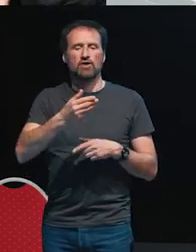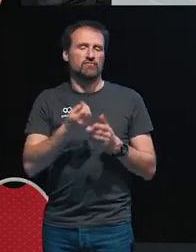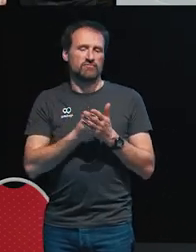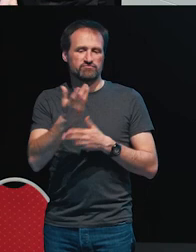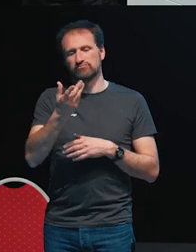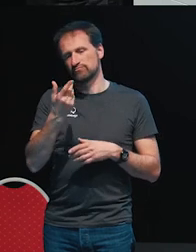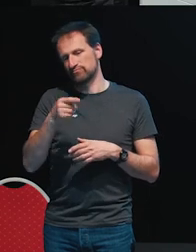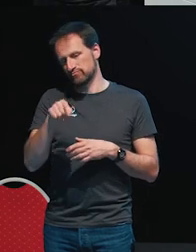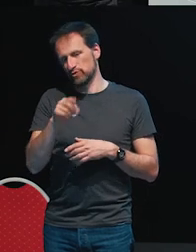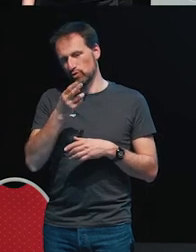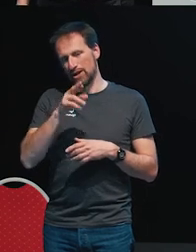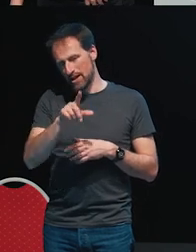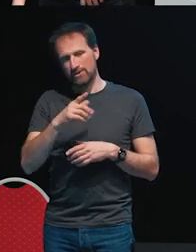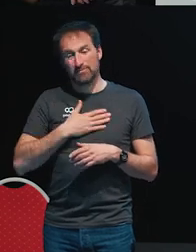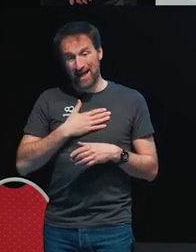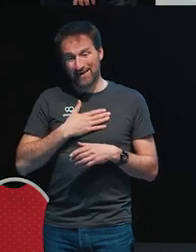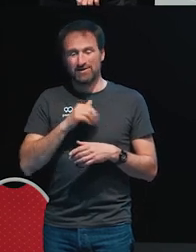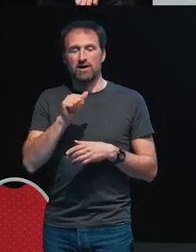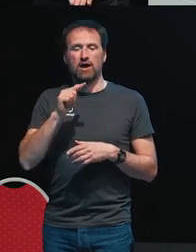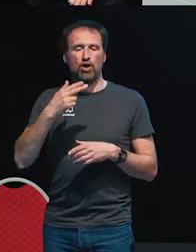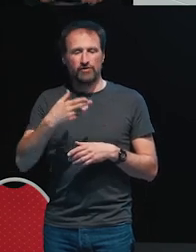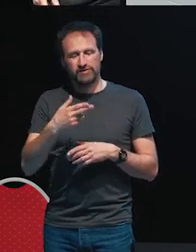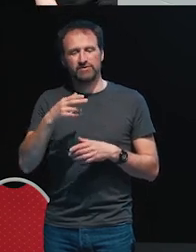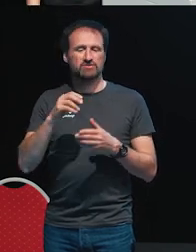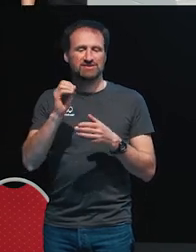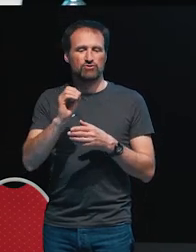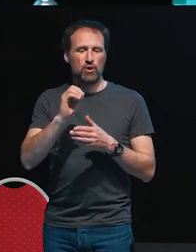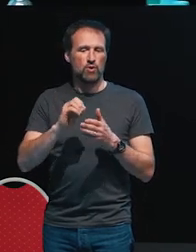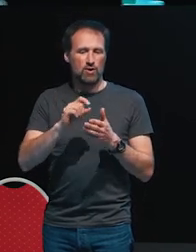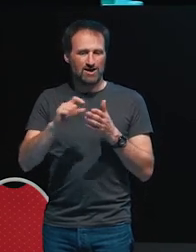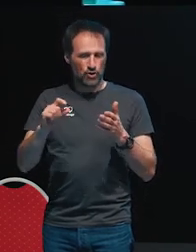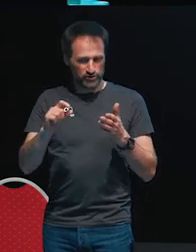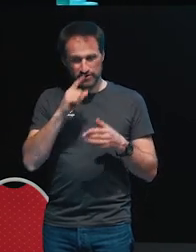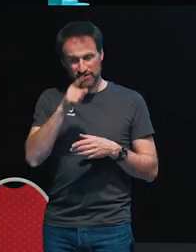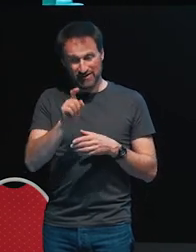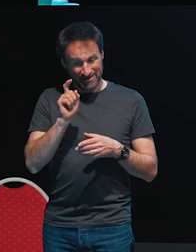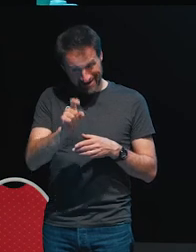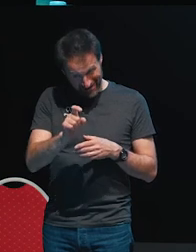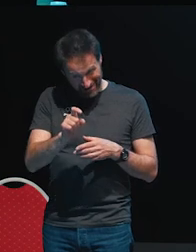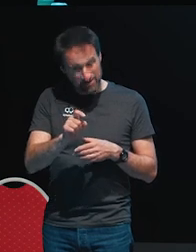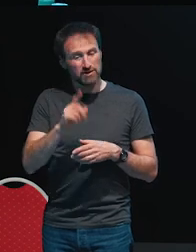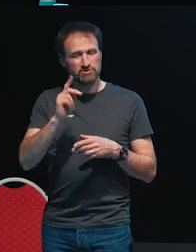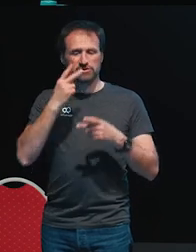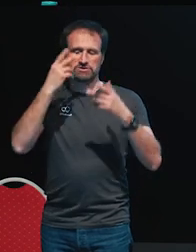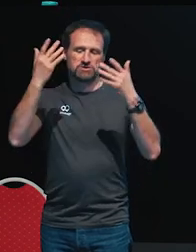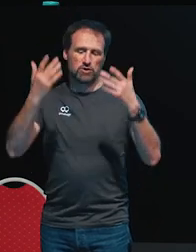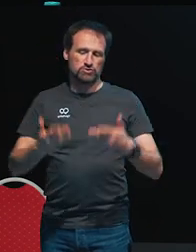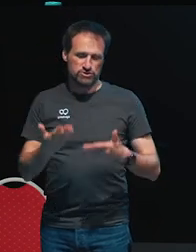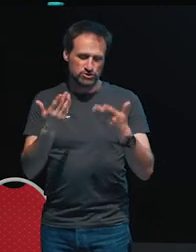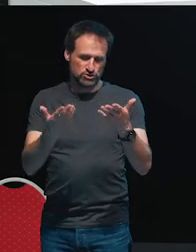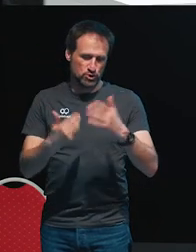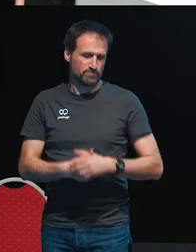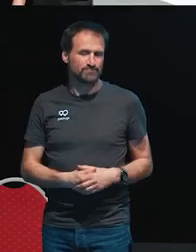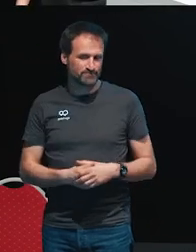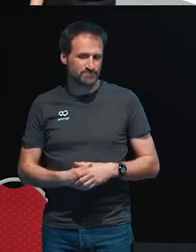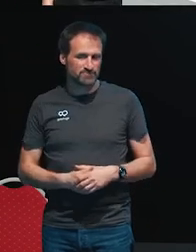example, for my Auth0 account. And if you click on it, it just looks like this. The